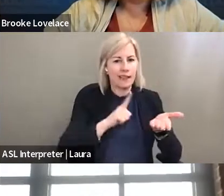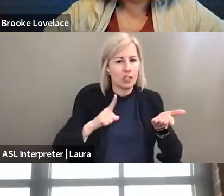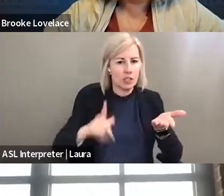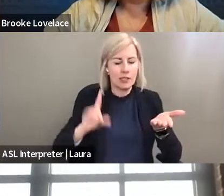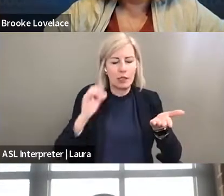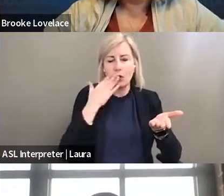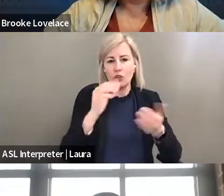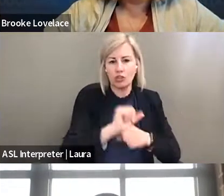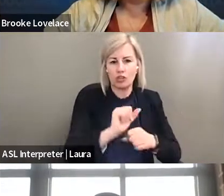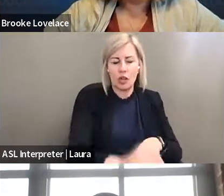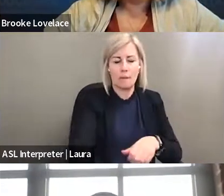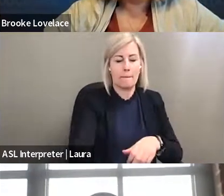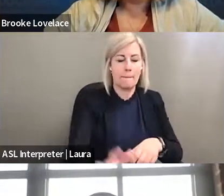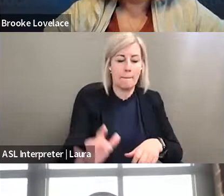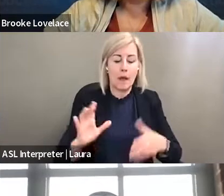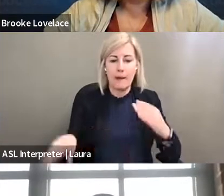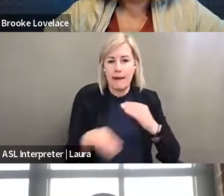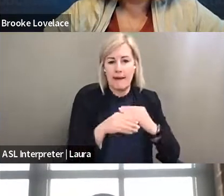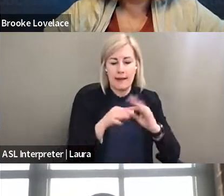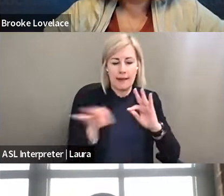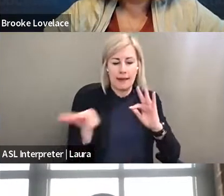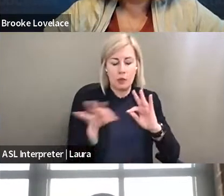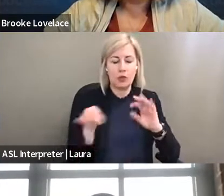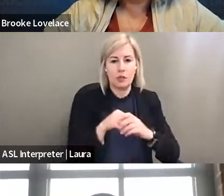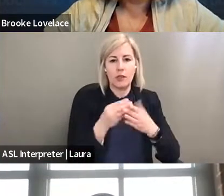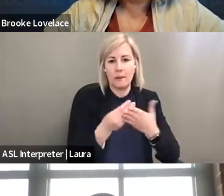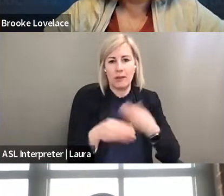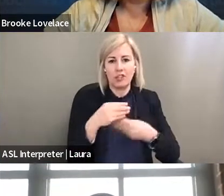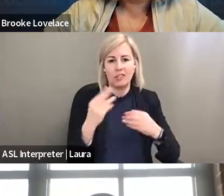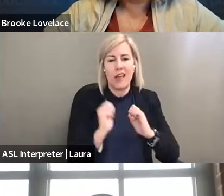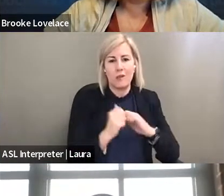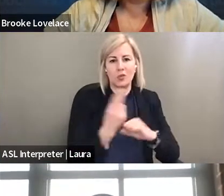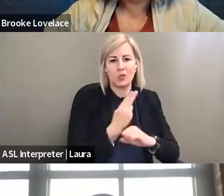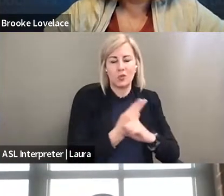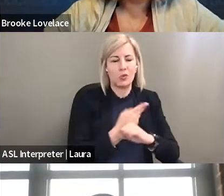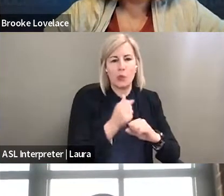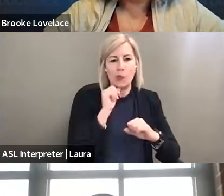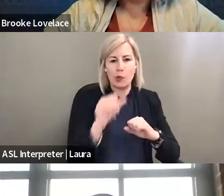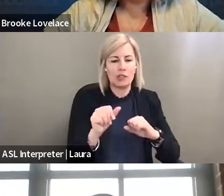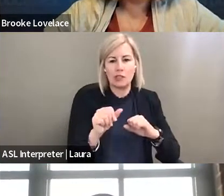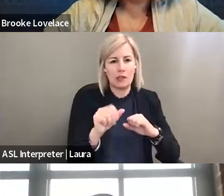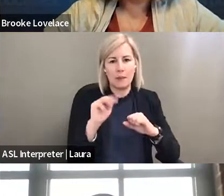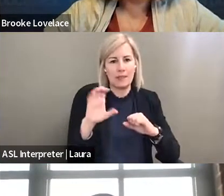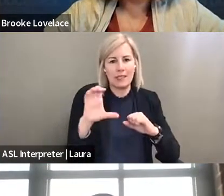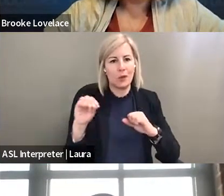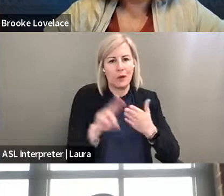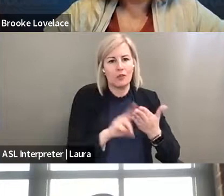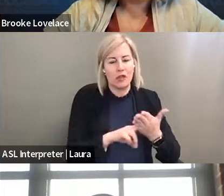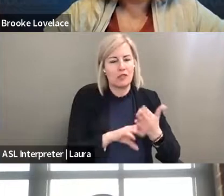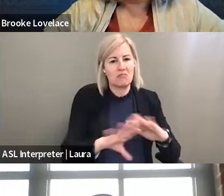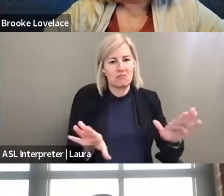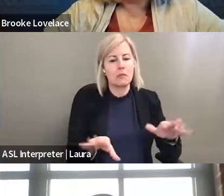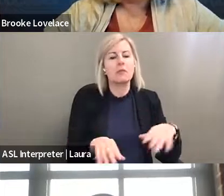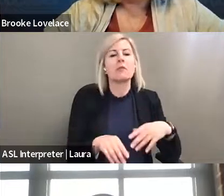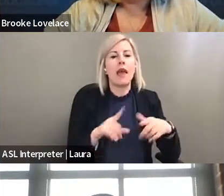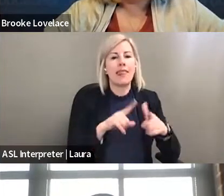job of putting language in the budget of how it's to be used. So it wouldn't just go into a MCO contract and then